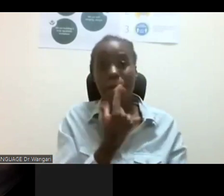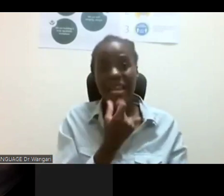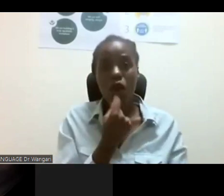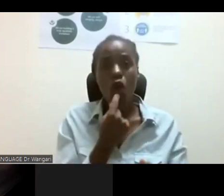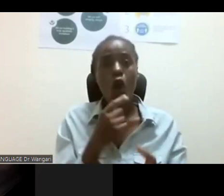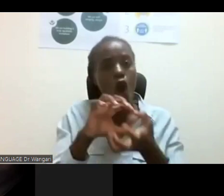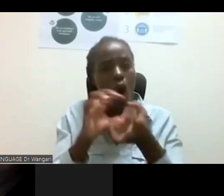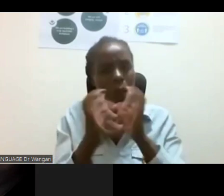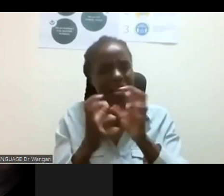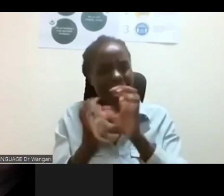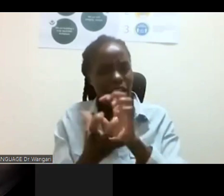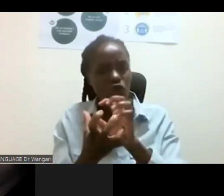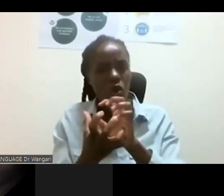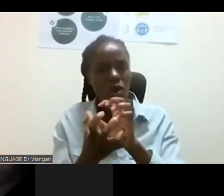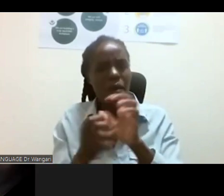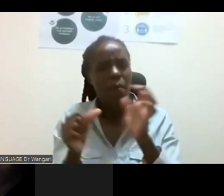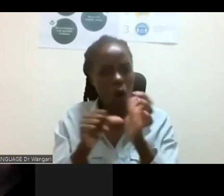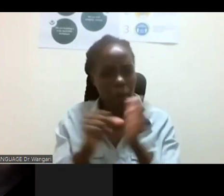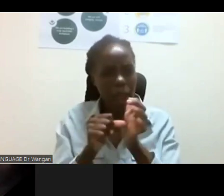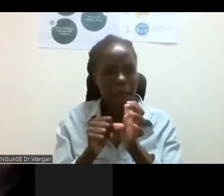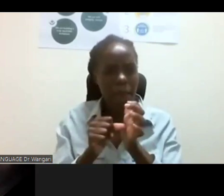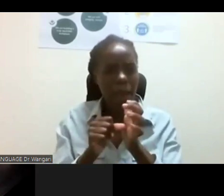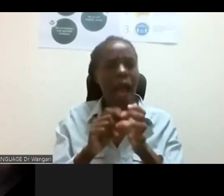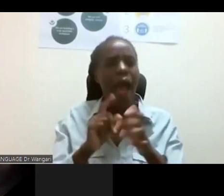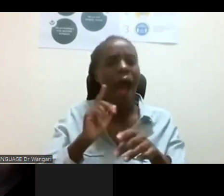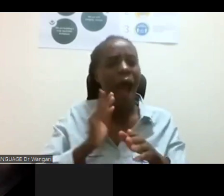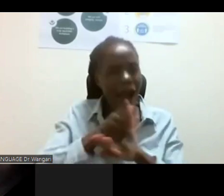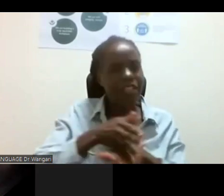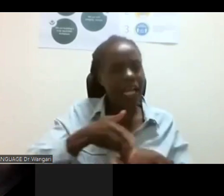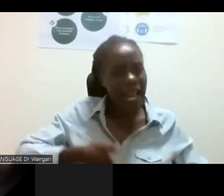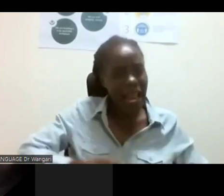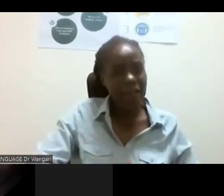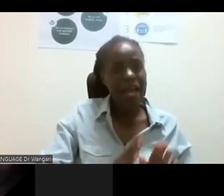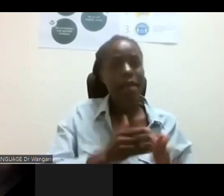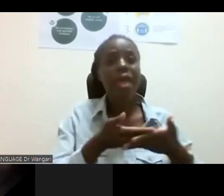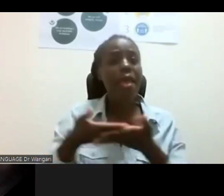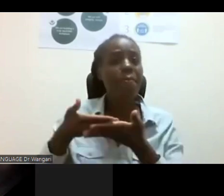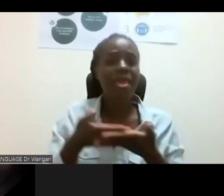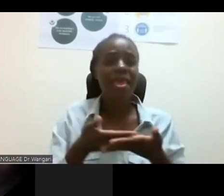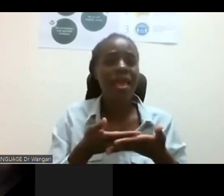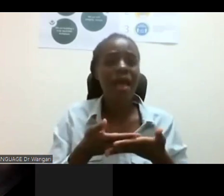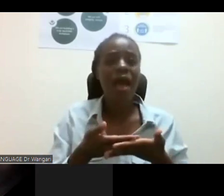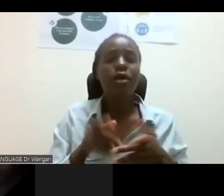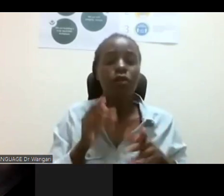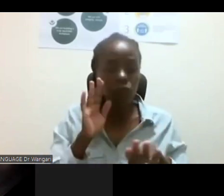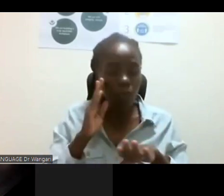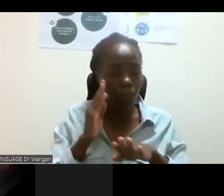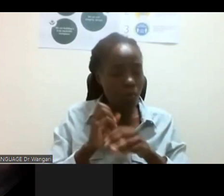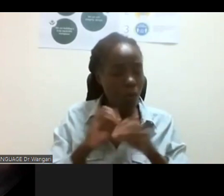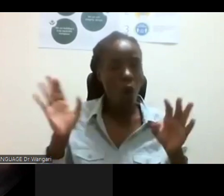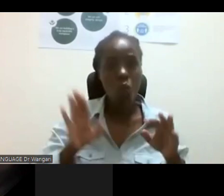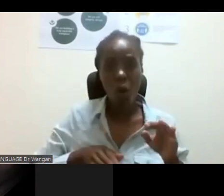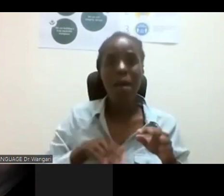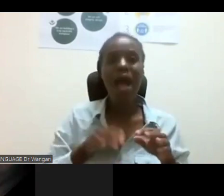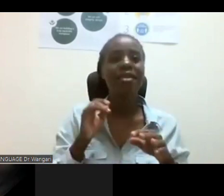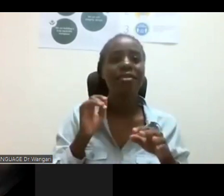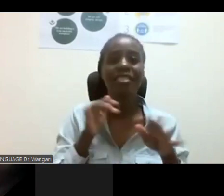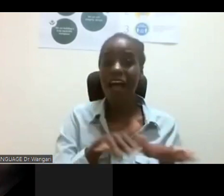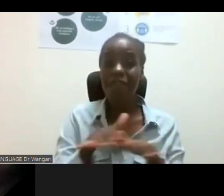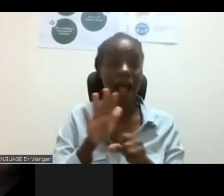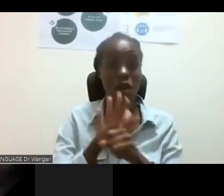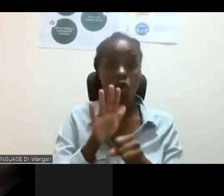the delivery should be well elaborated and being discussed in the syllabus or even